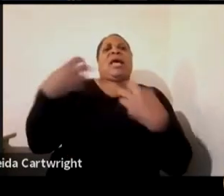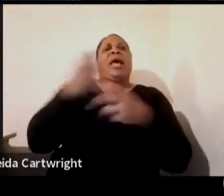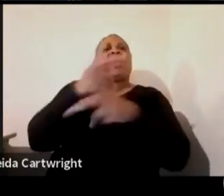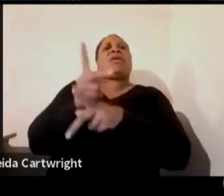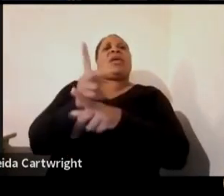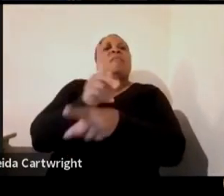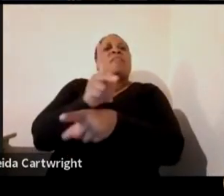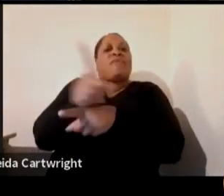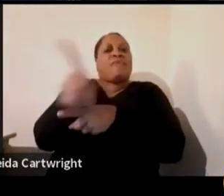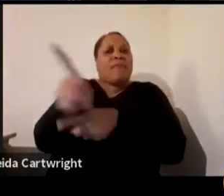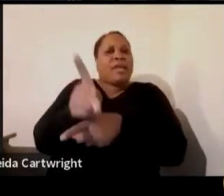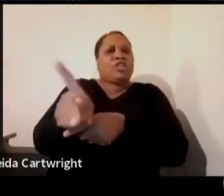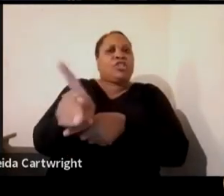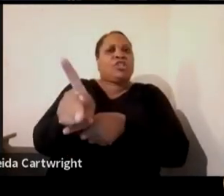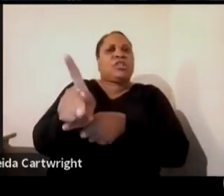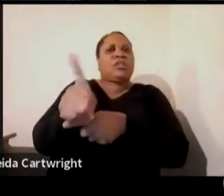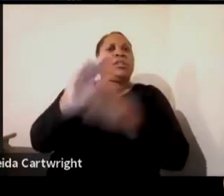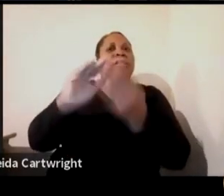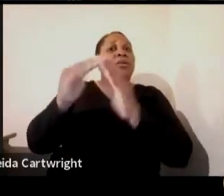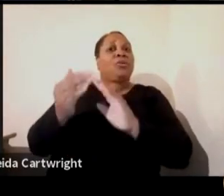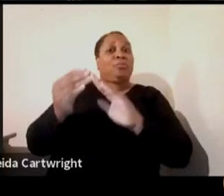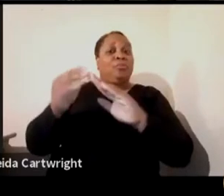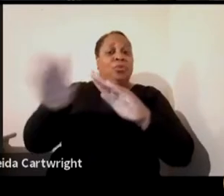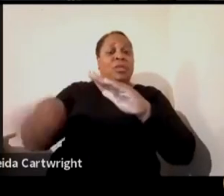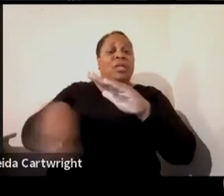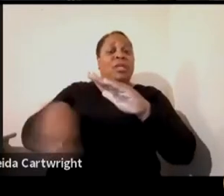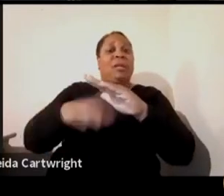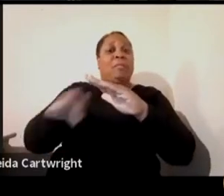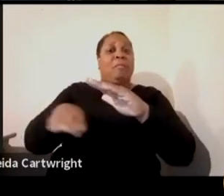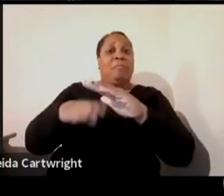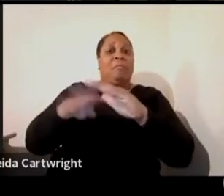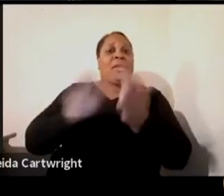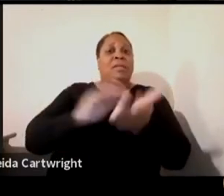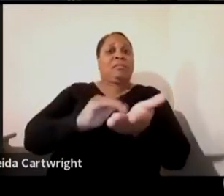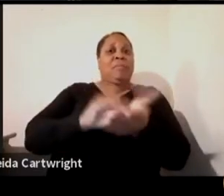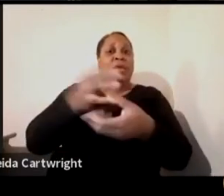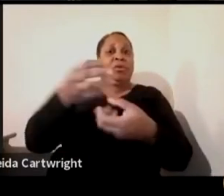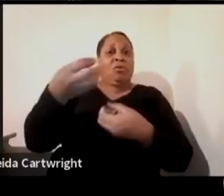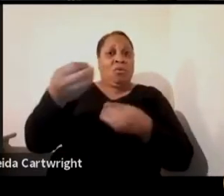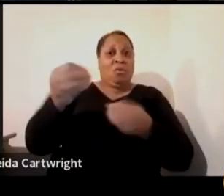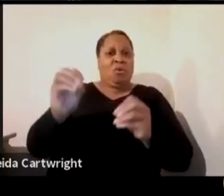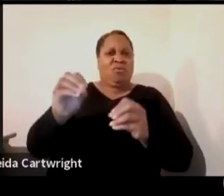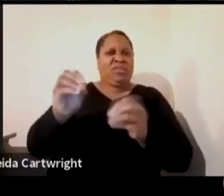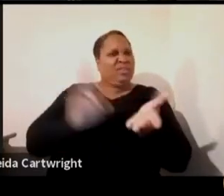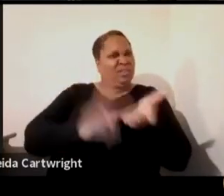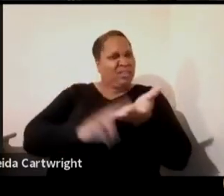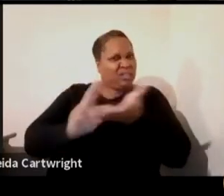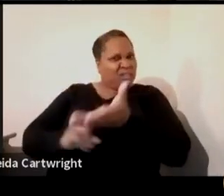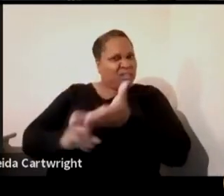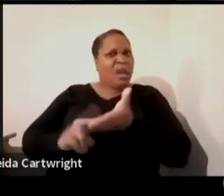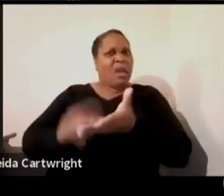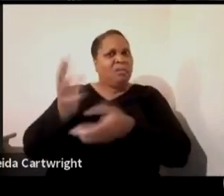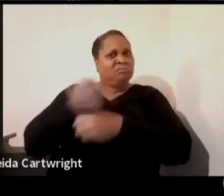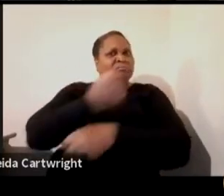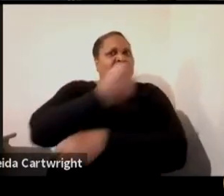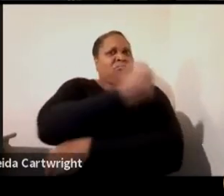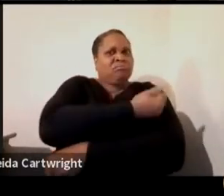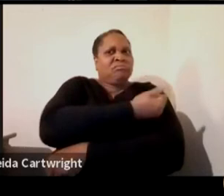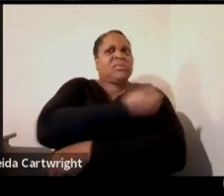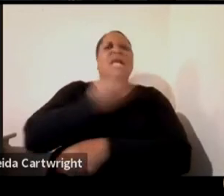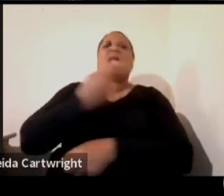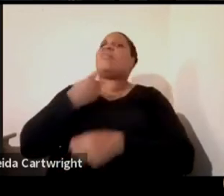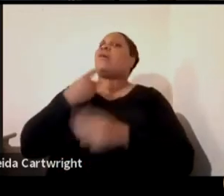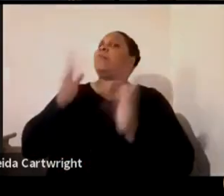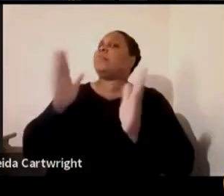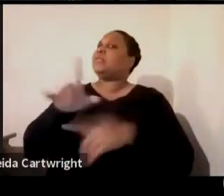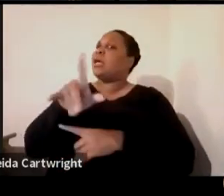community-based medical office, do we need to sign up to receive the vaccine? And the commenter says both